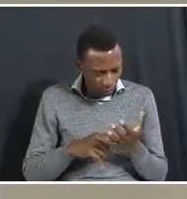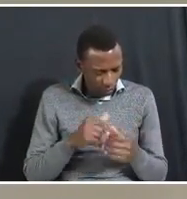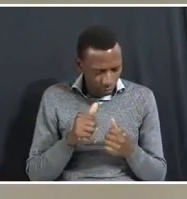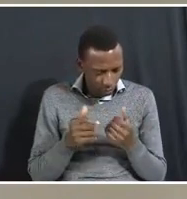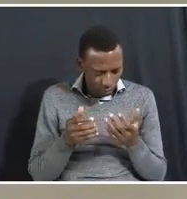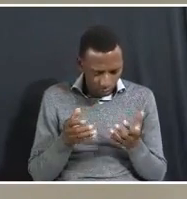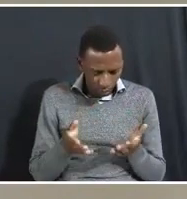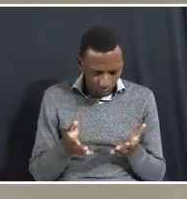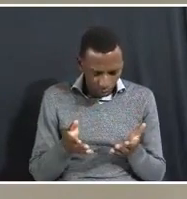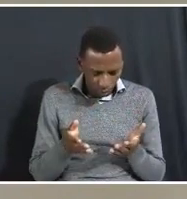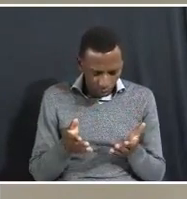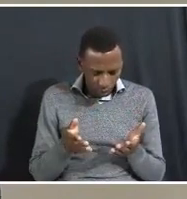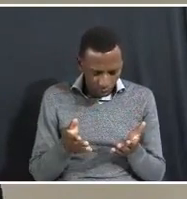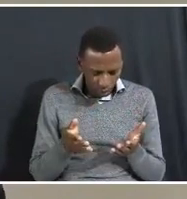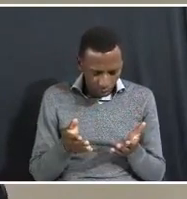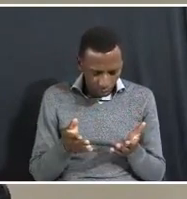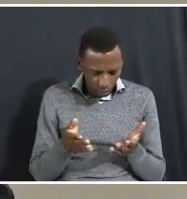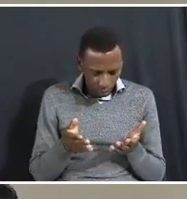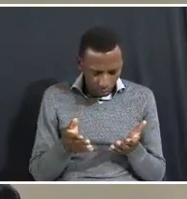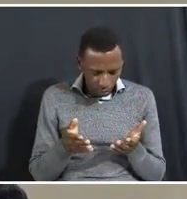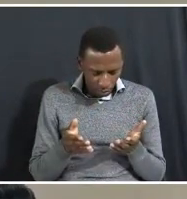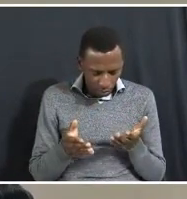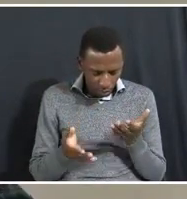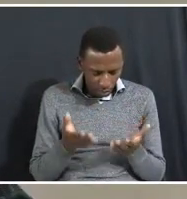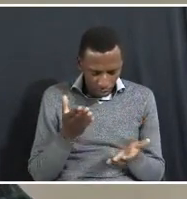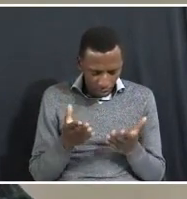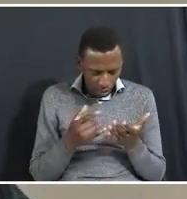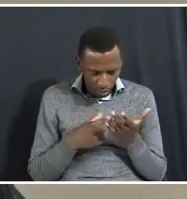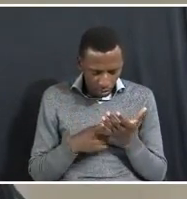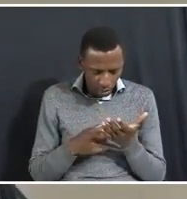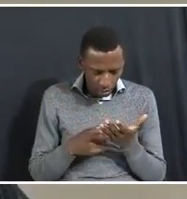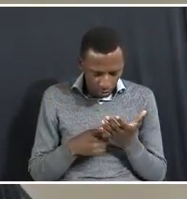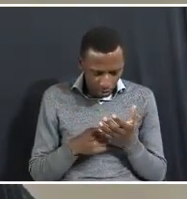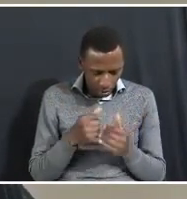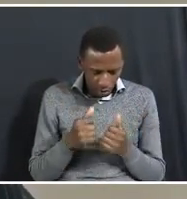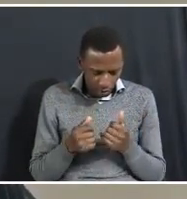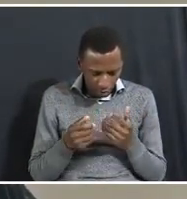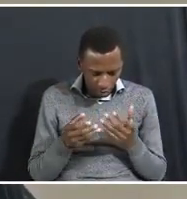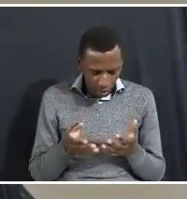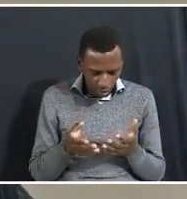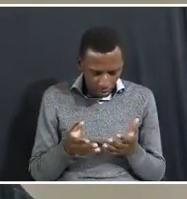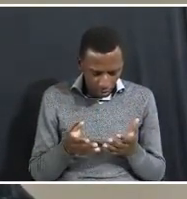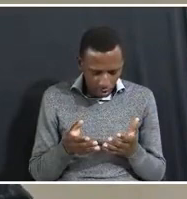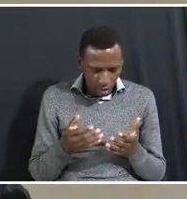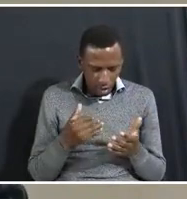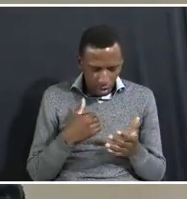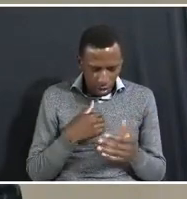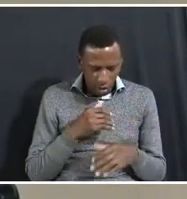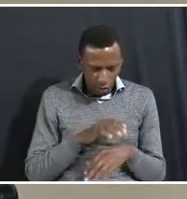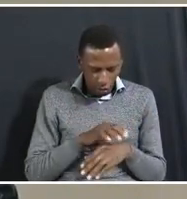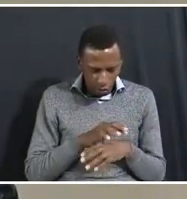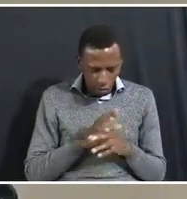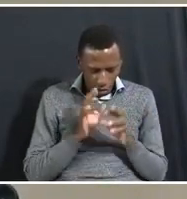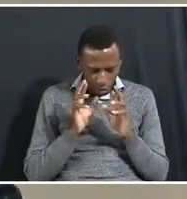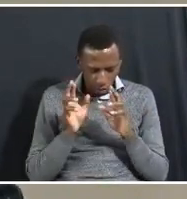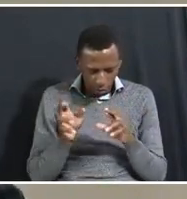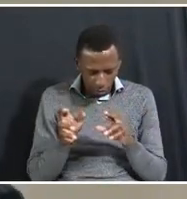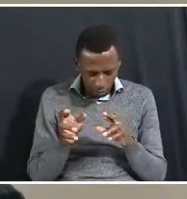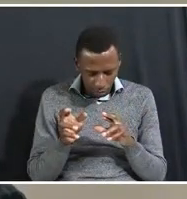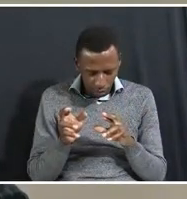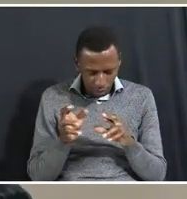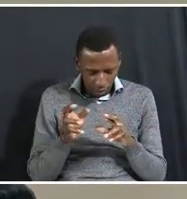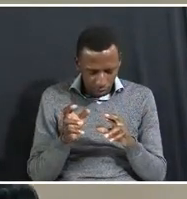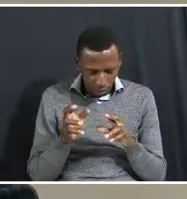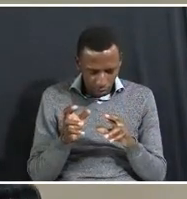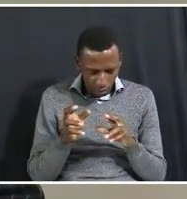them. May the discussion that was presented yield some results and bring some